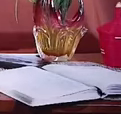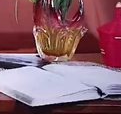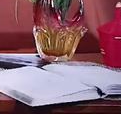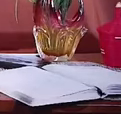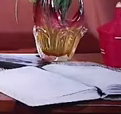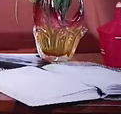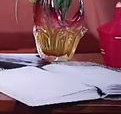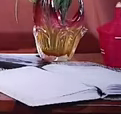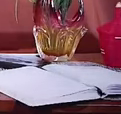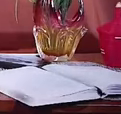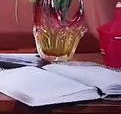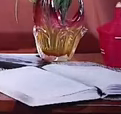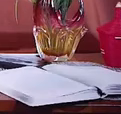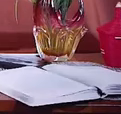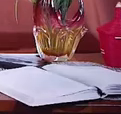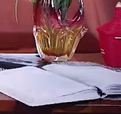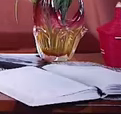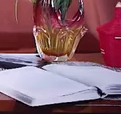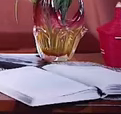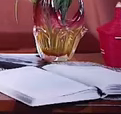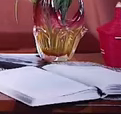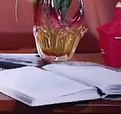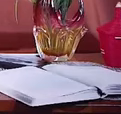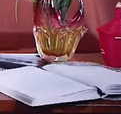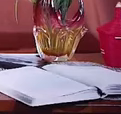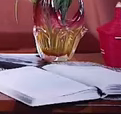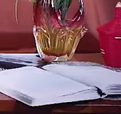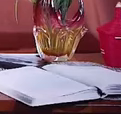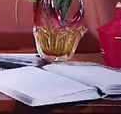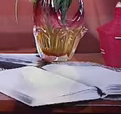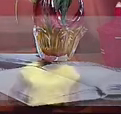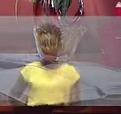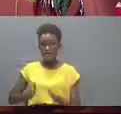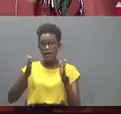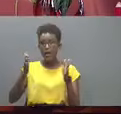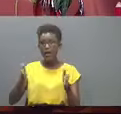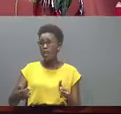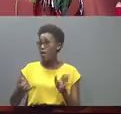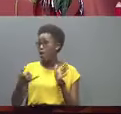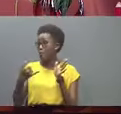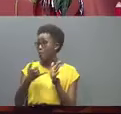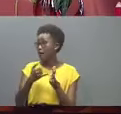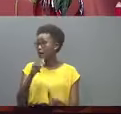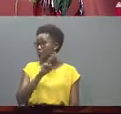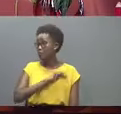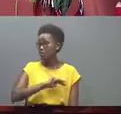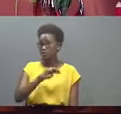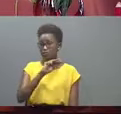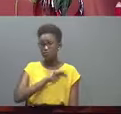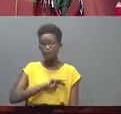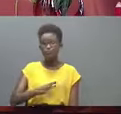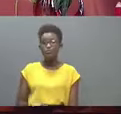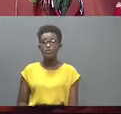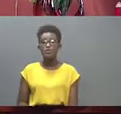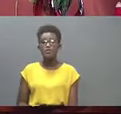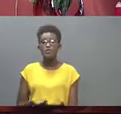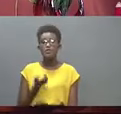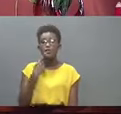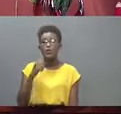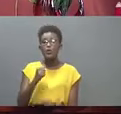The director of a Christian Impact Mission, a ministry that is involved